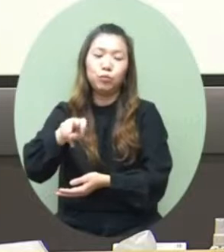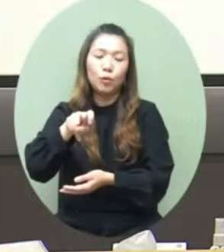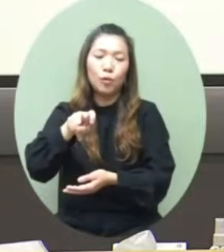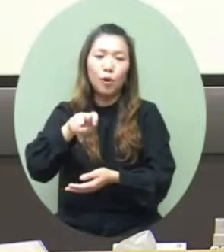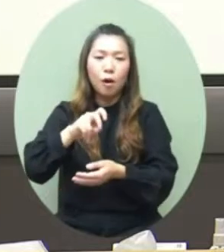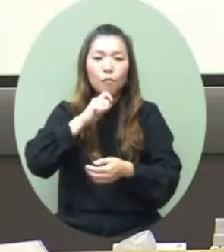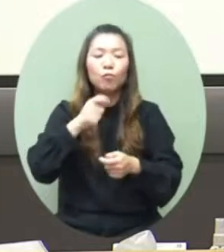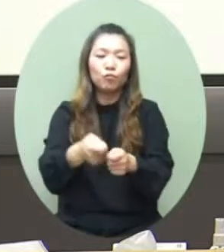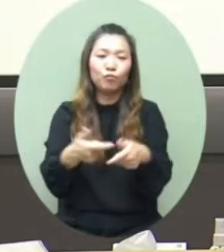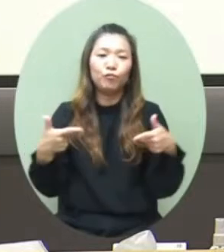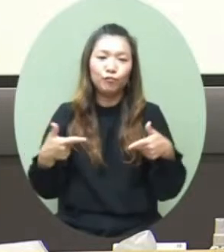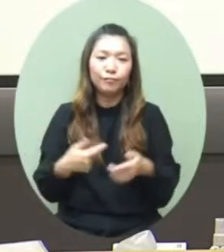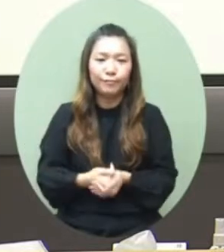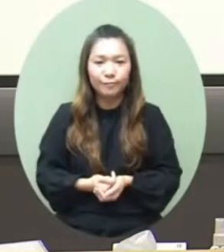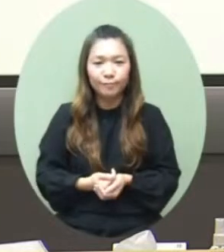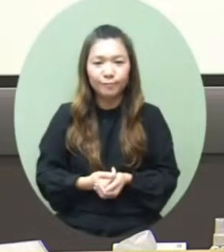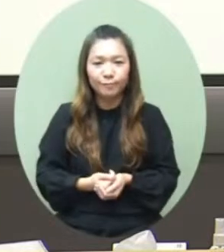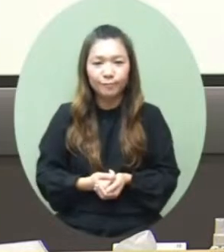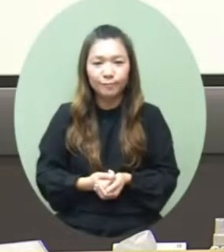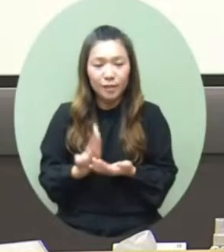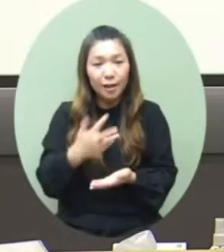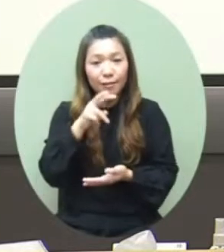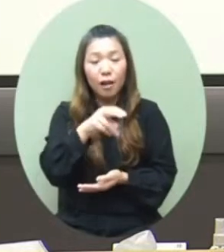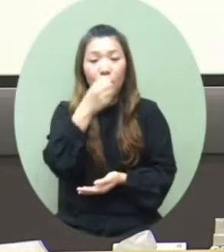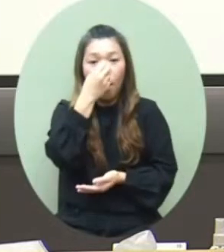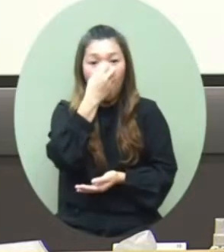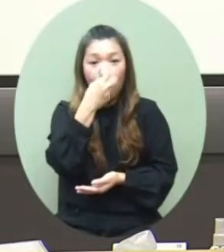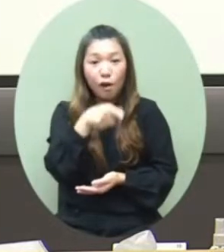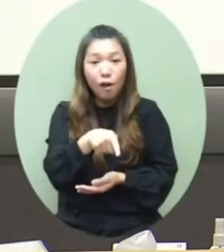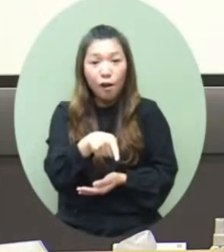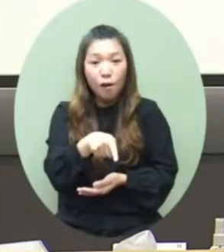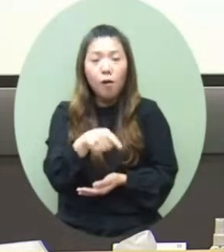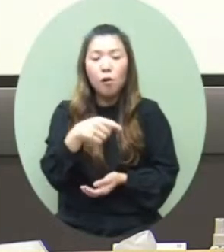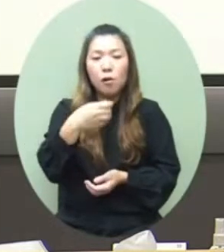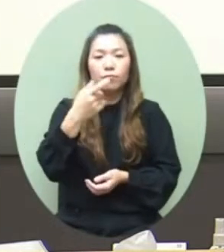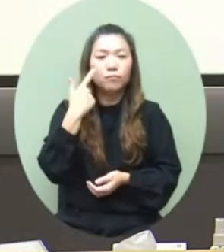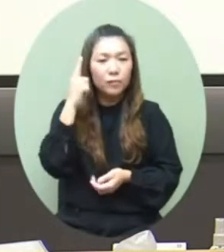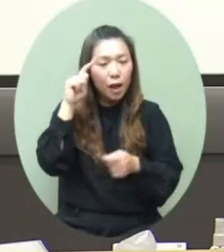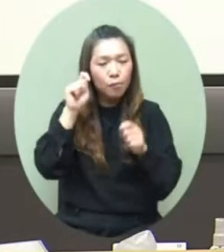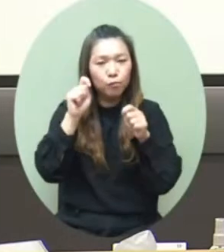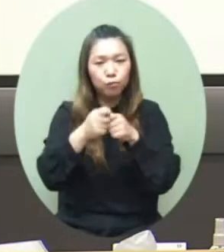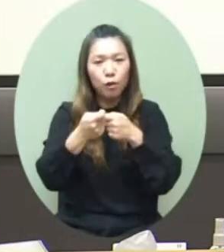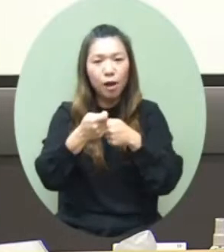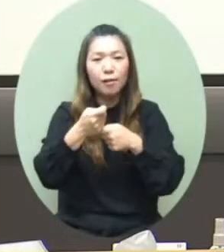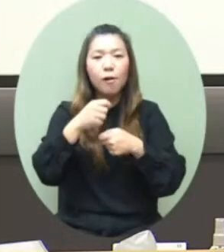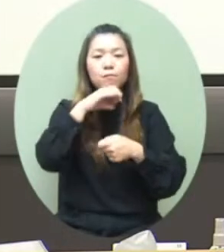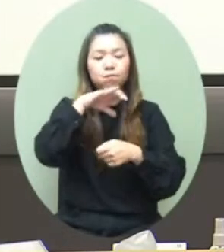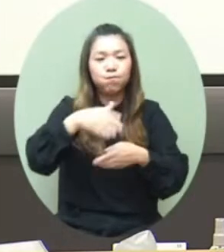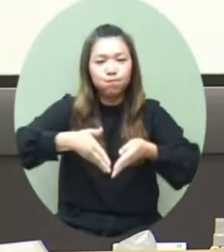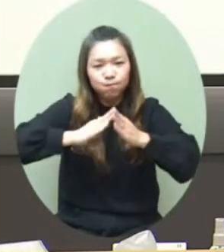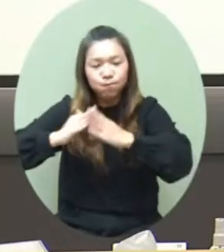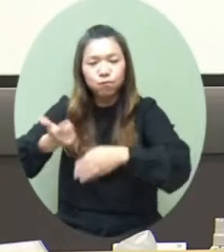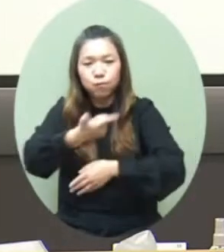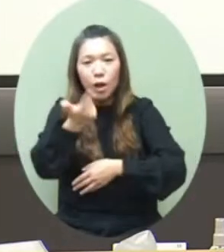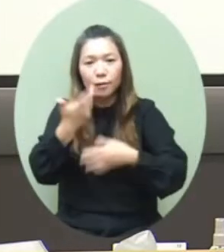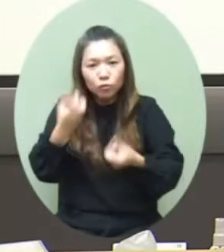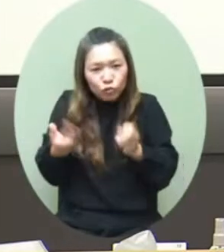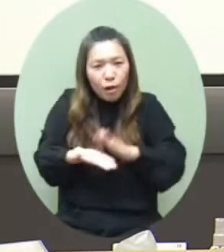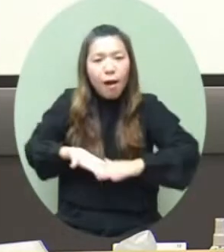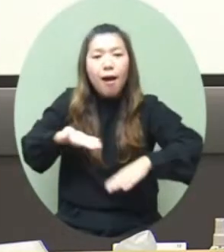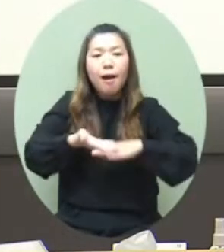receiving a lot of visitors as well. There is a lot of vibrancy in